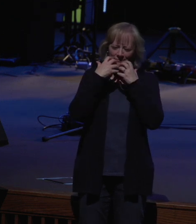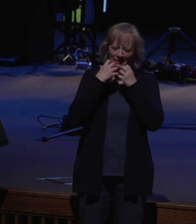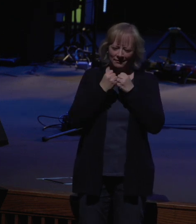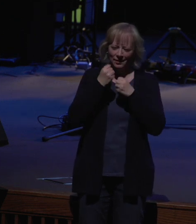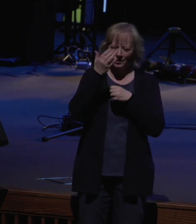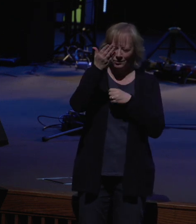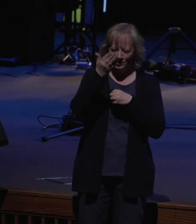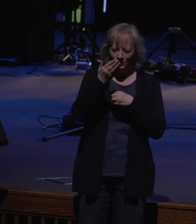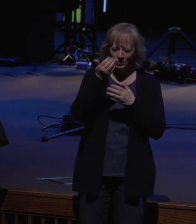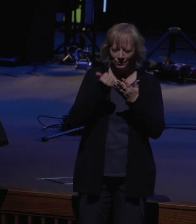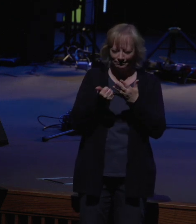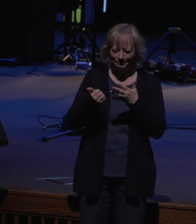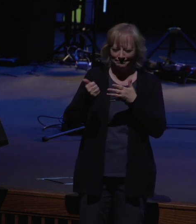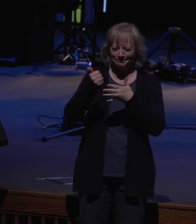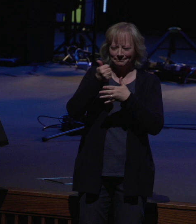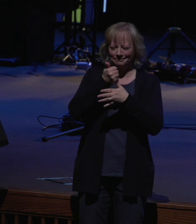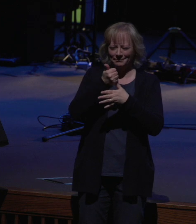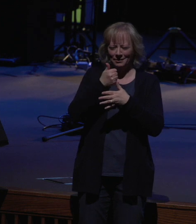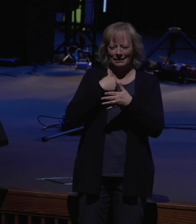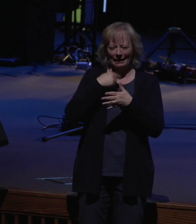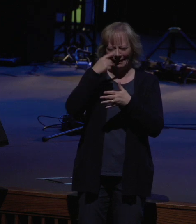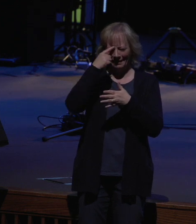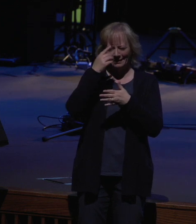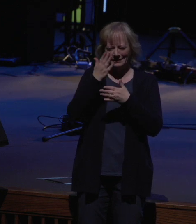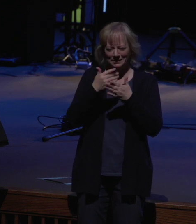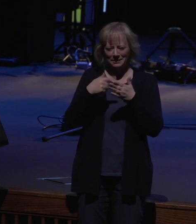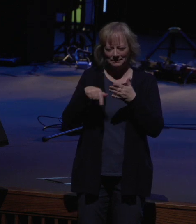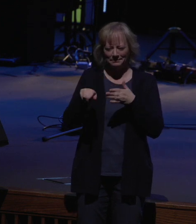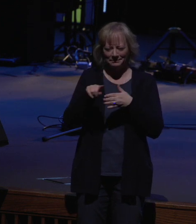of us here would want to say the same.